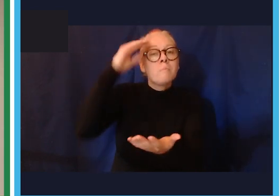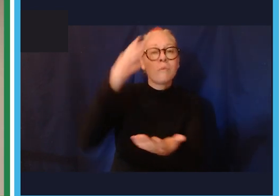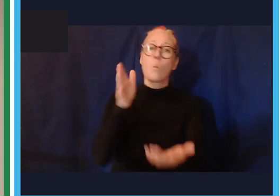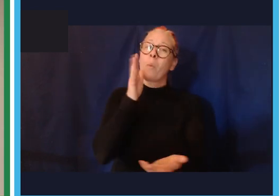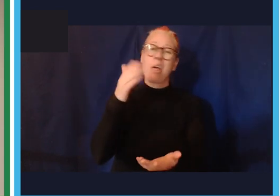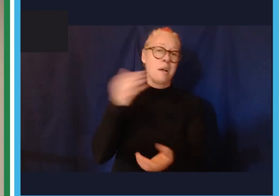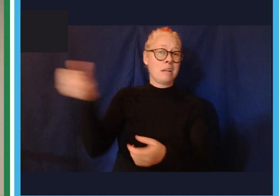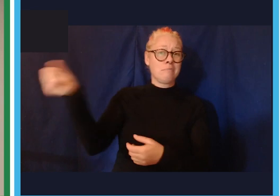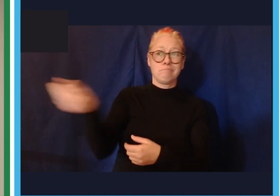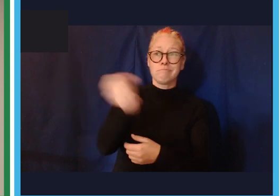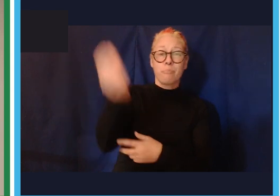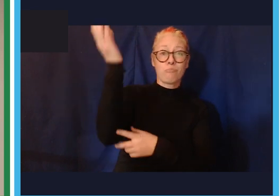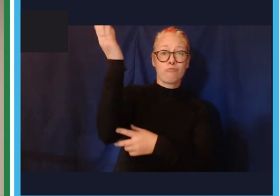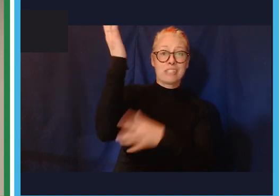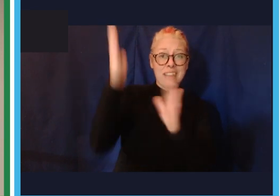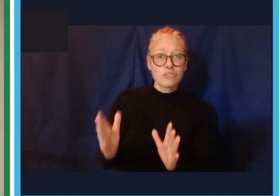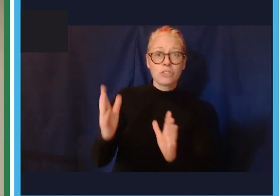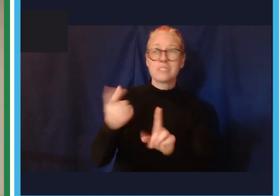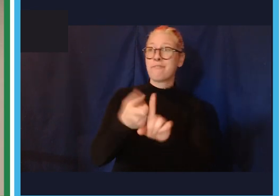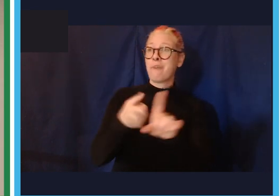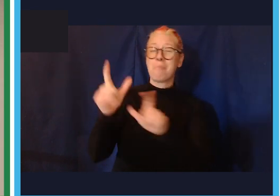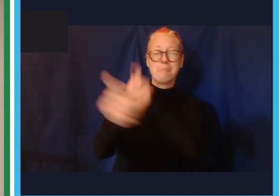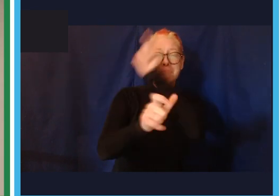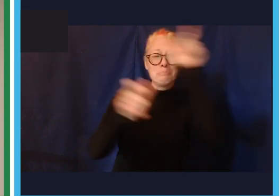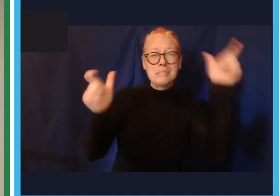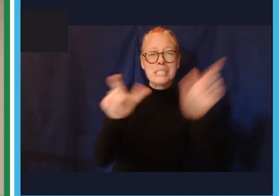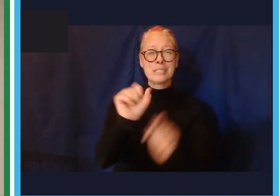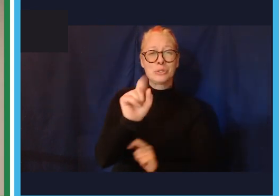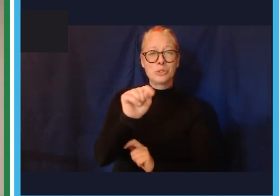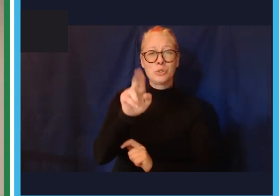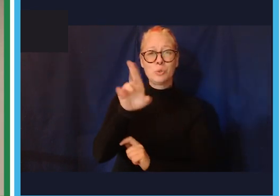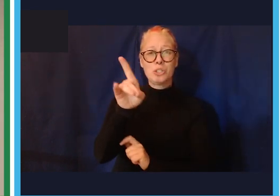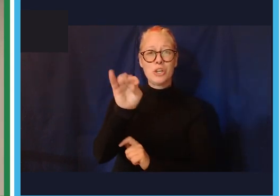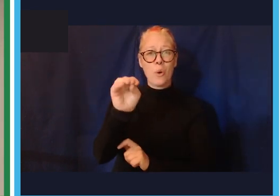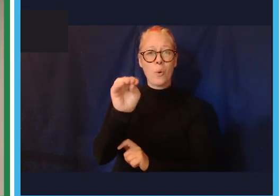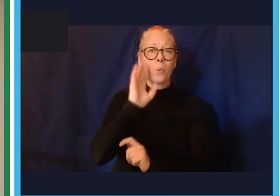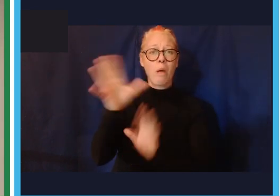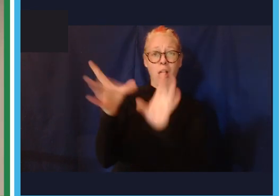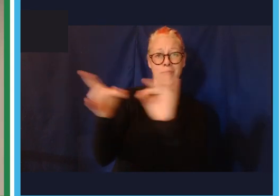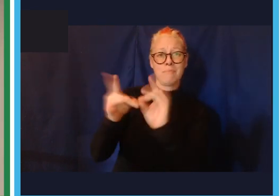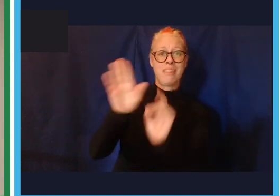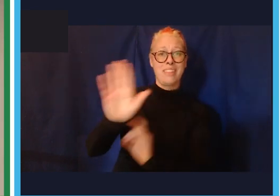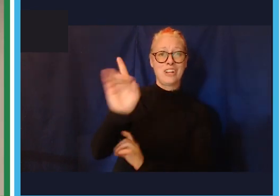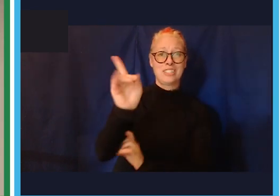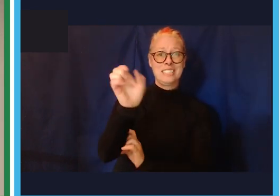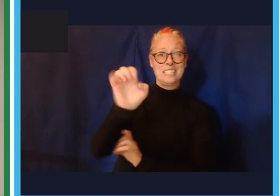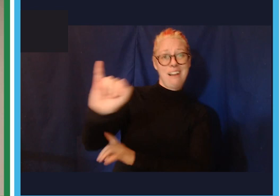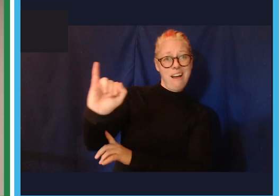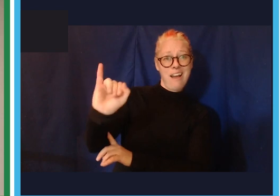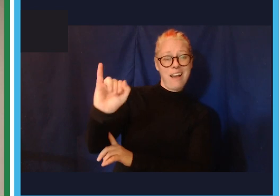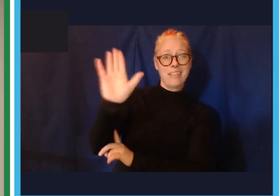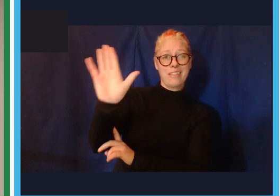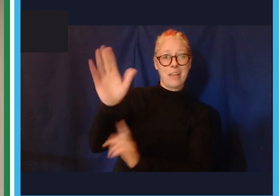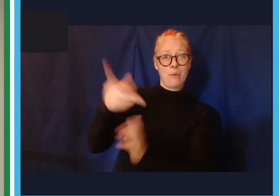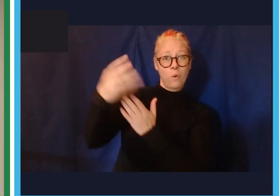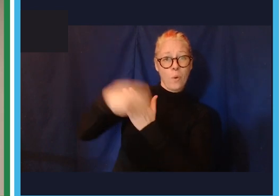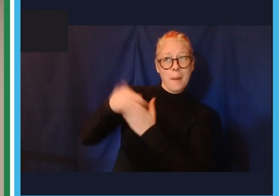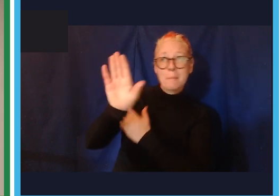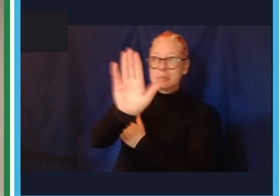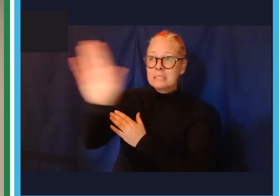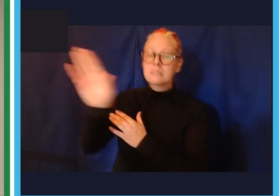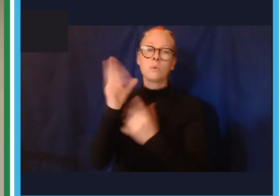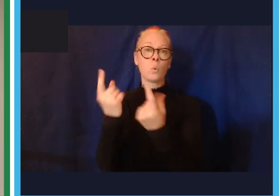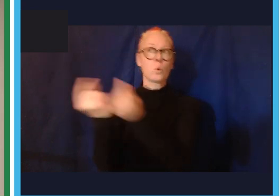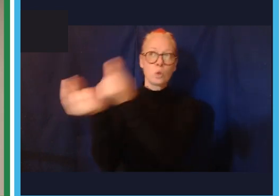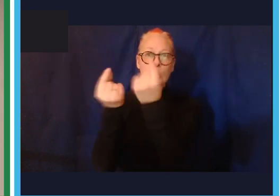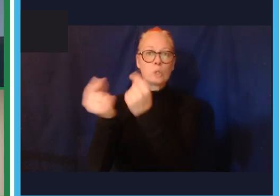of try to make changes within their own organizations. And we can ask questions and meet them. And,